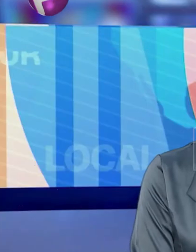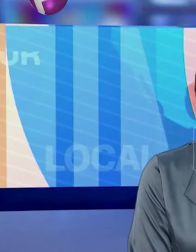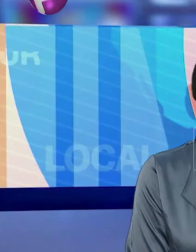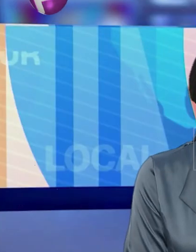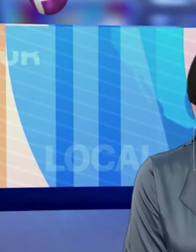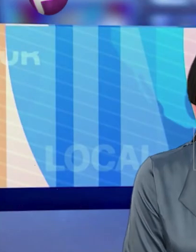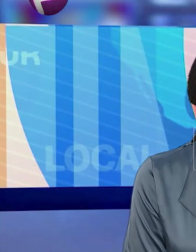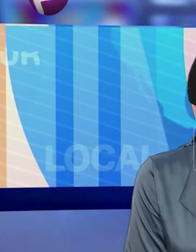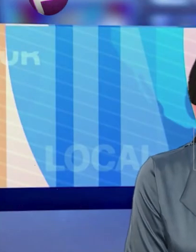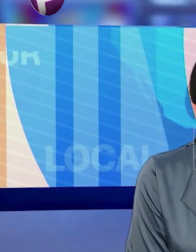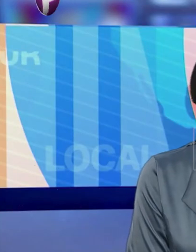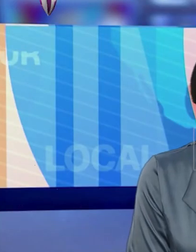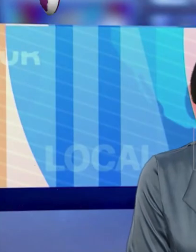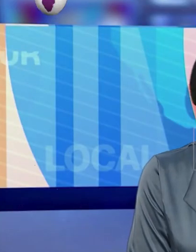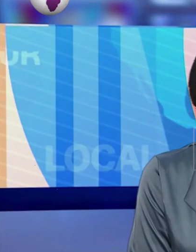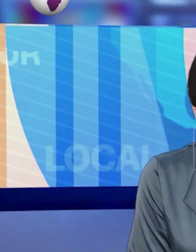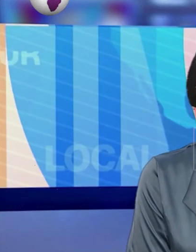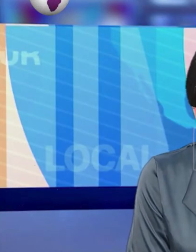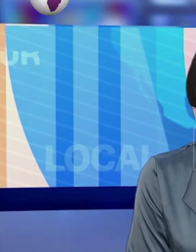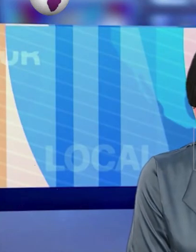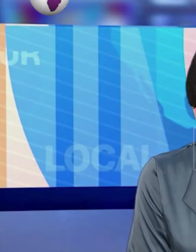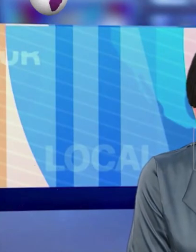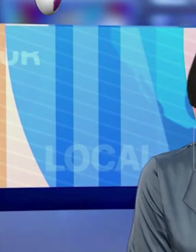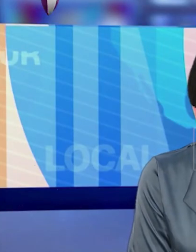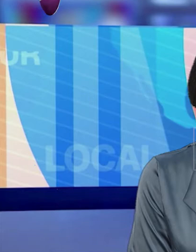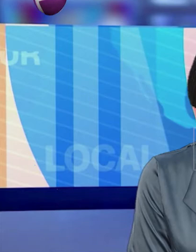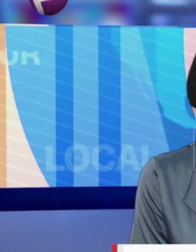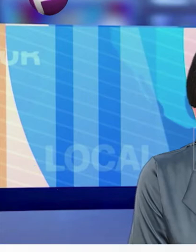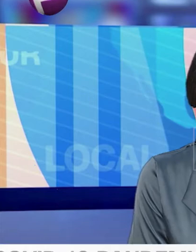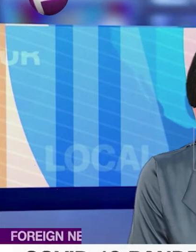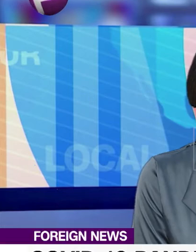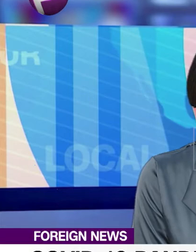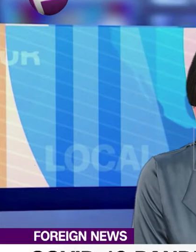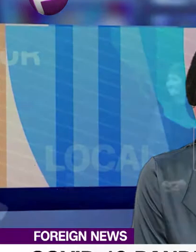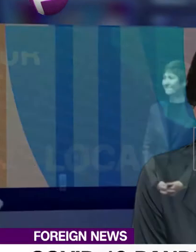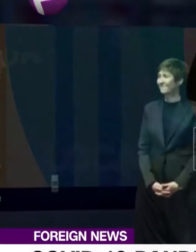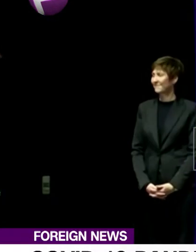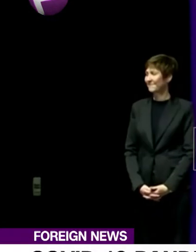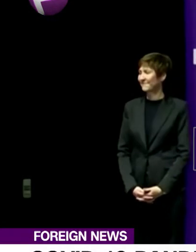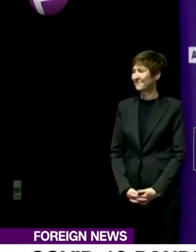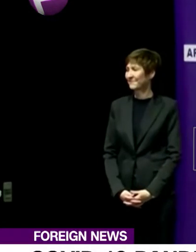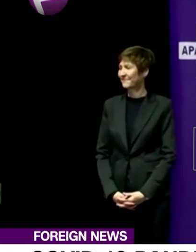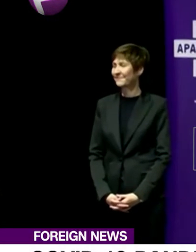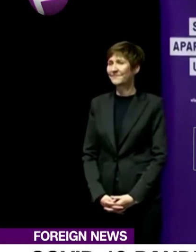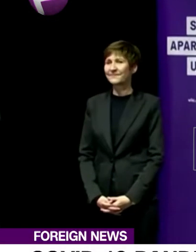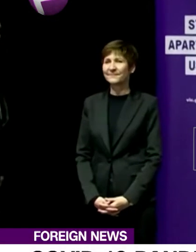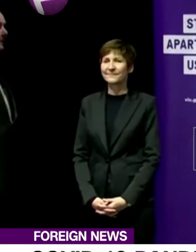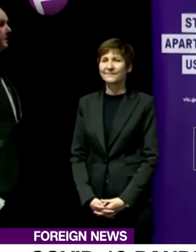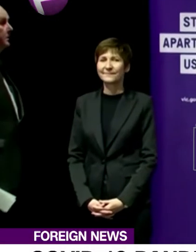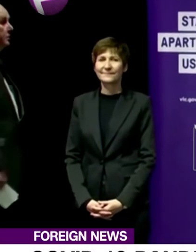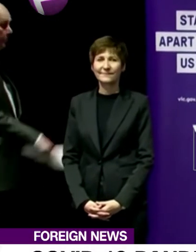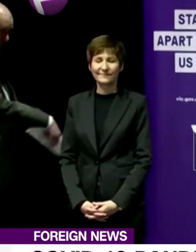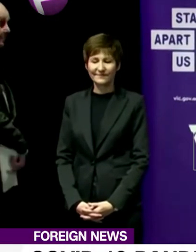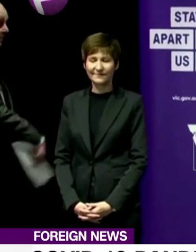Australia's second most populous state will relax restrictions on many after 3,000 people held in a complete lockdown for several